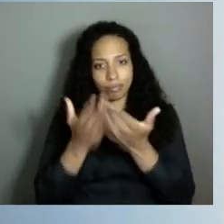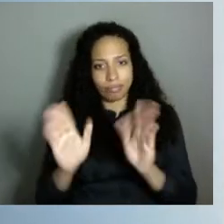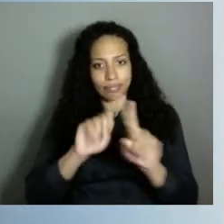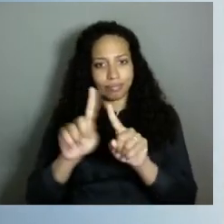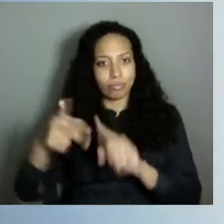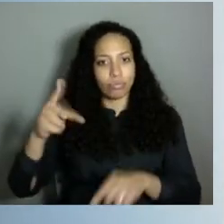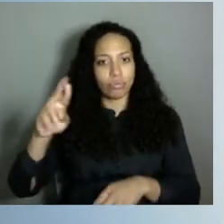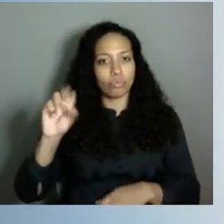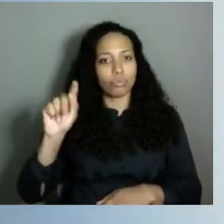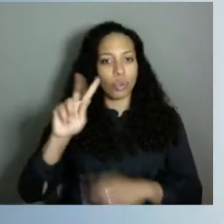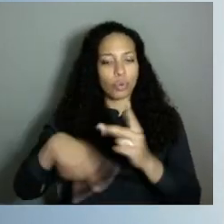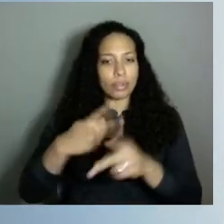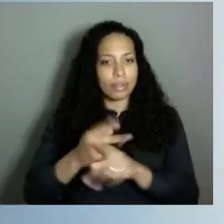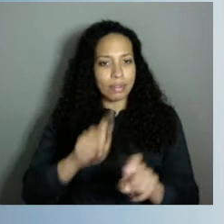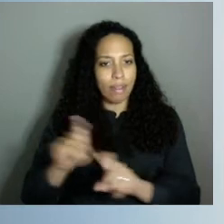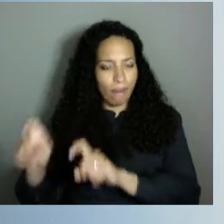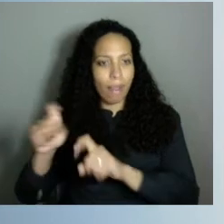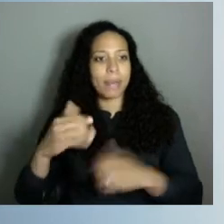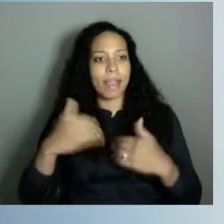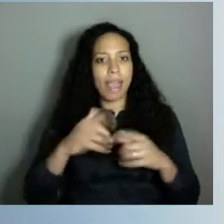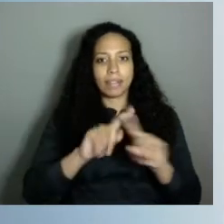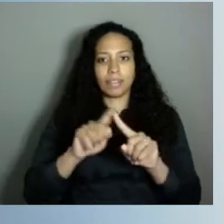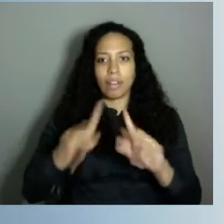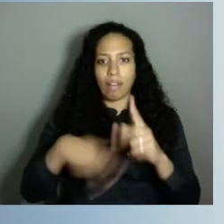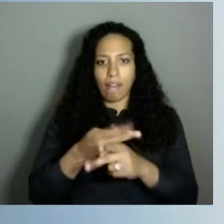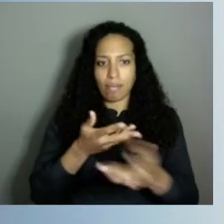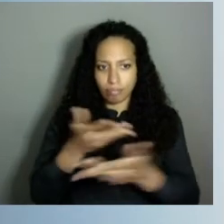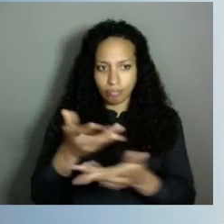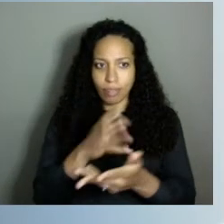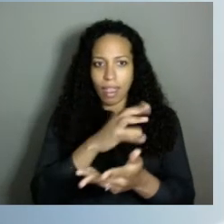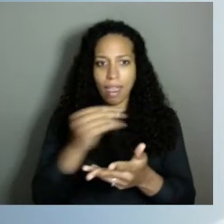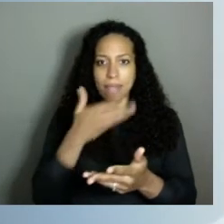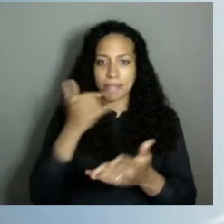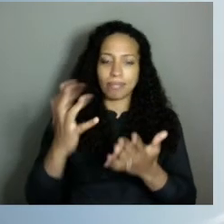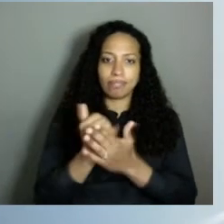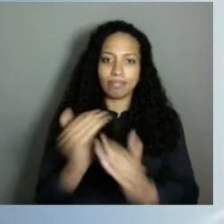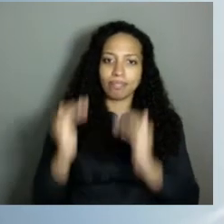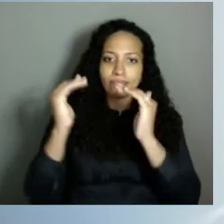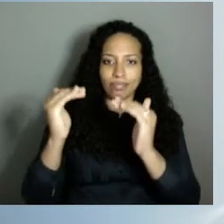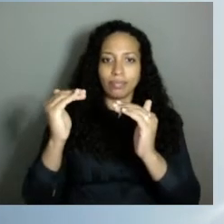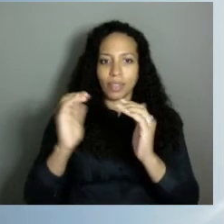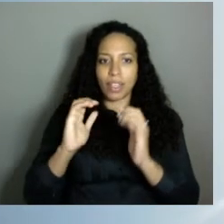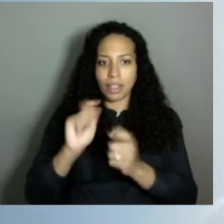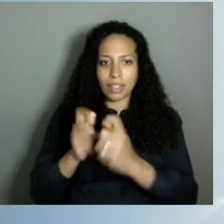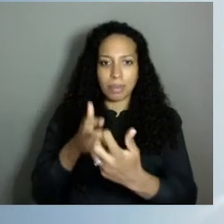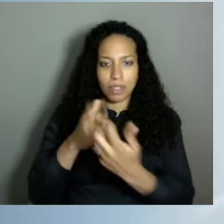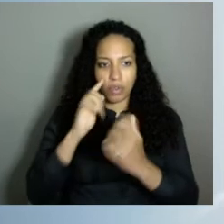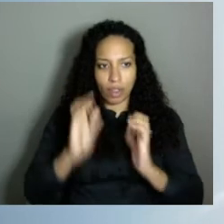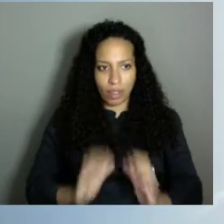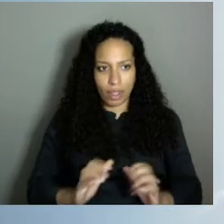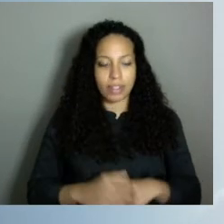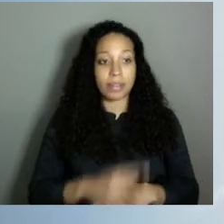customer interaction and back office optimization for our clients. So now, as you can see on this slide, which shows a range